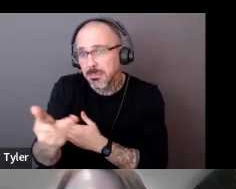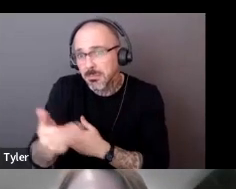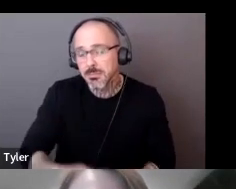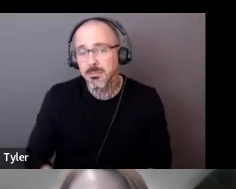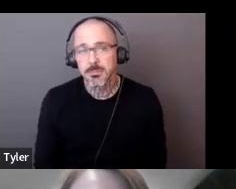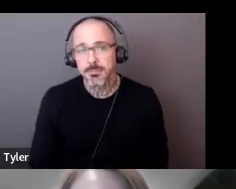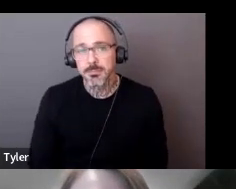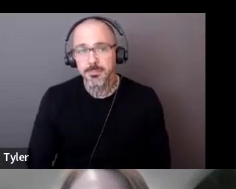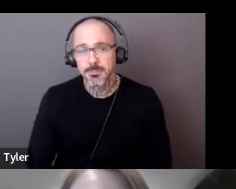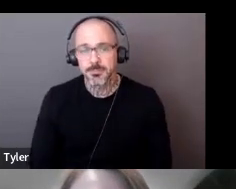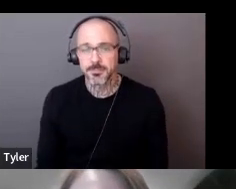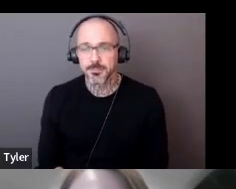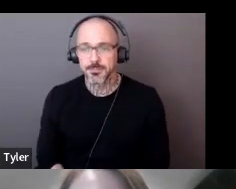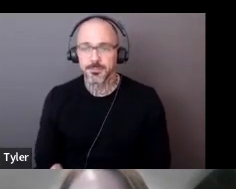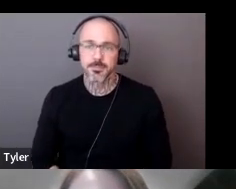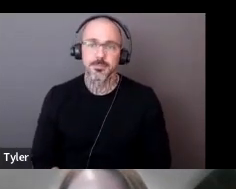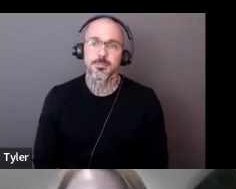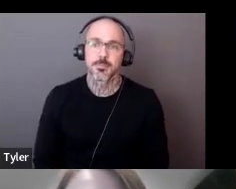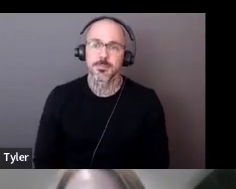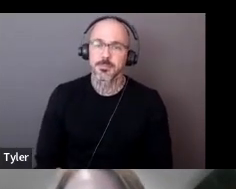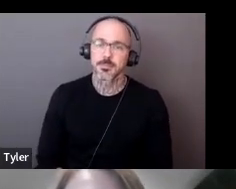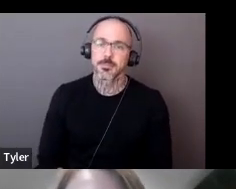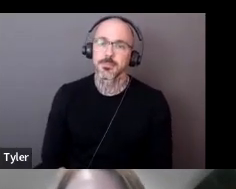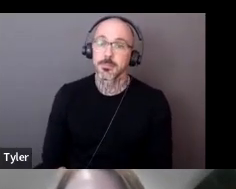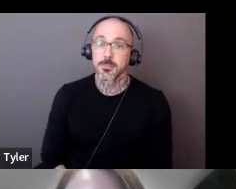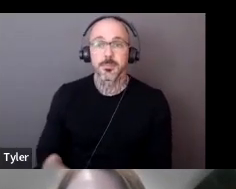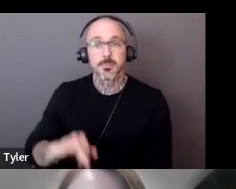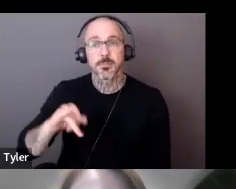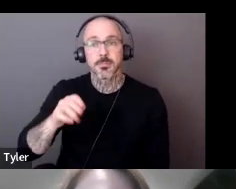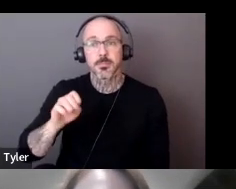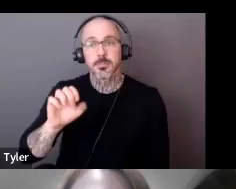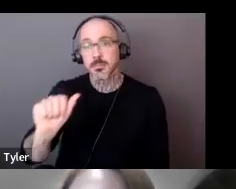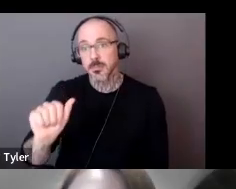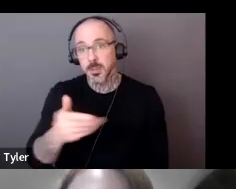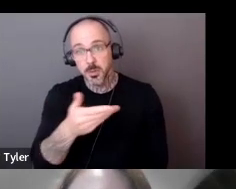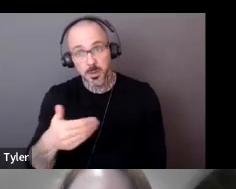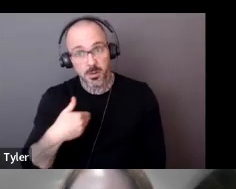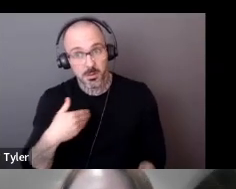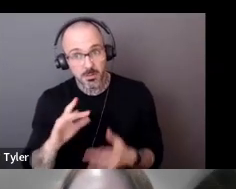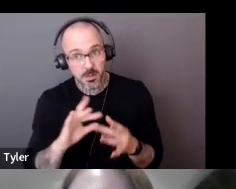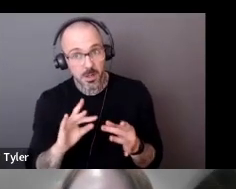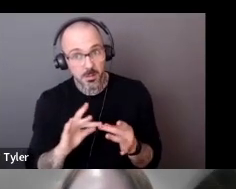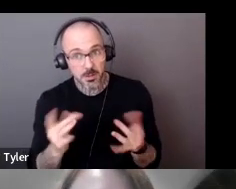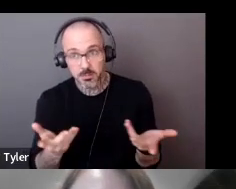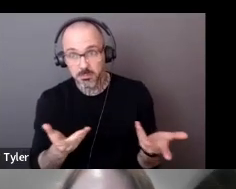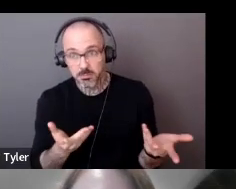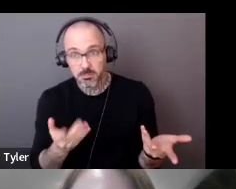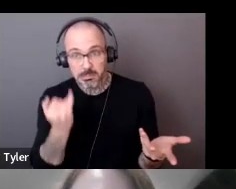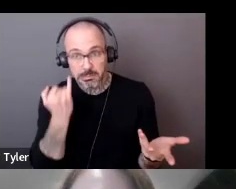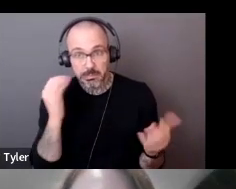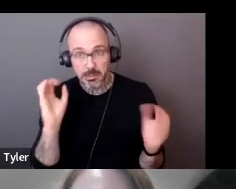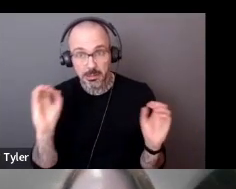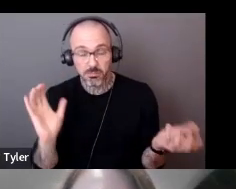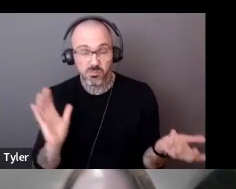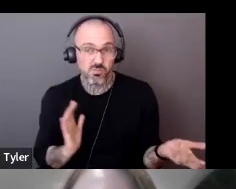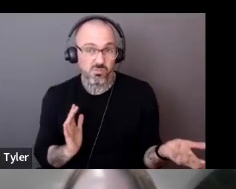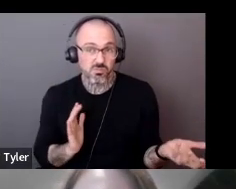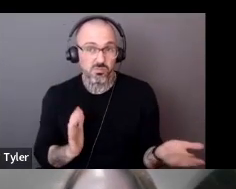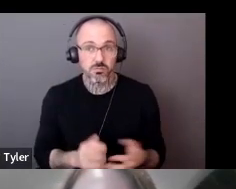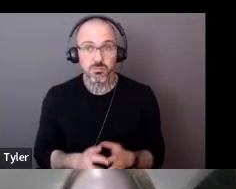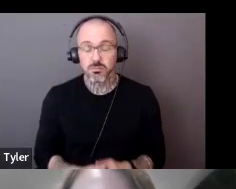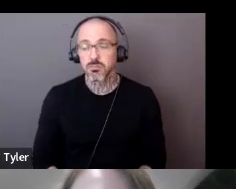Does anyone have any comments on that? If not, that's okay. And thank you, Louise, for your question and